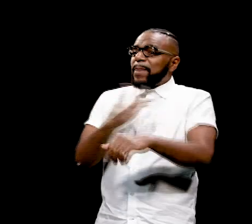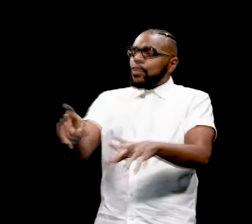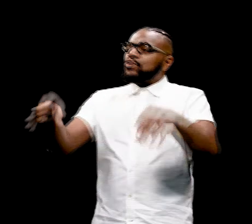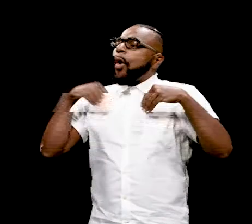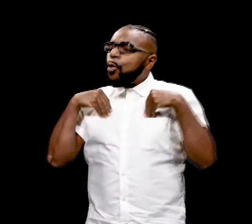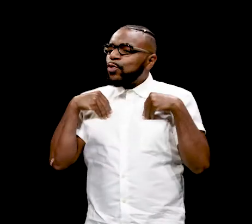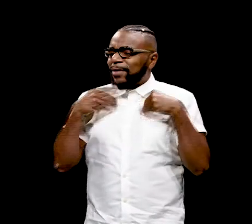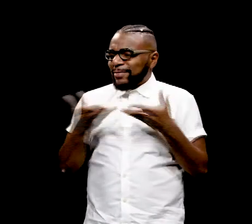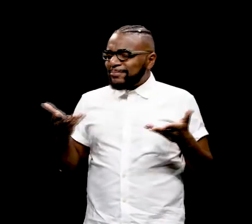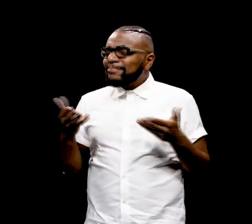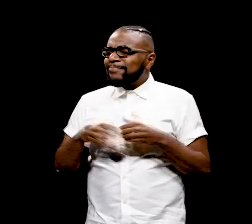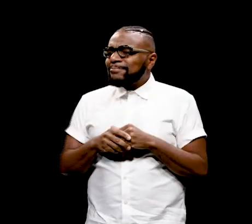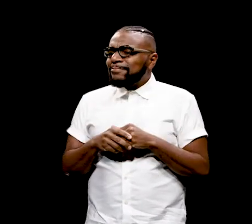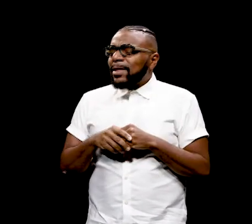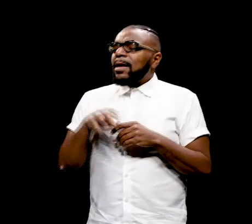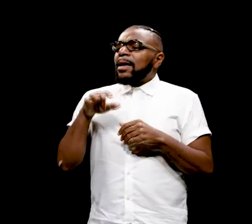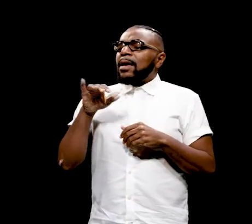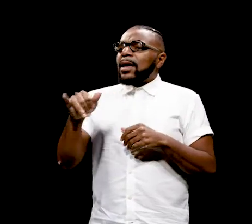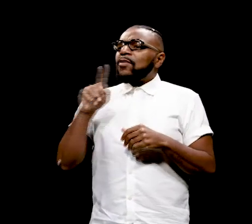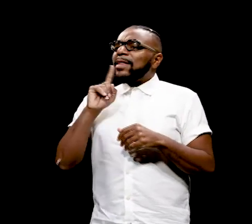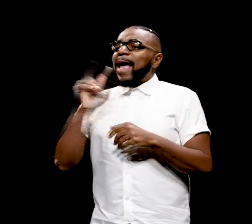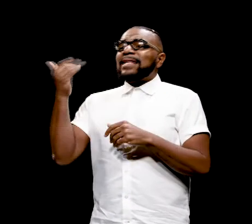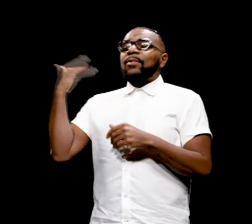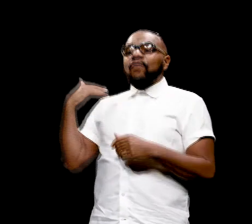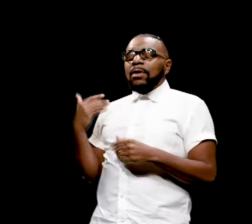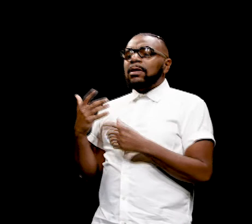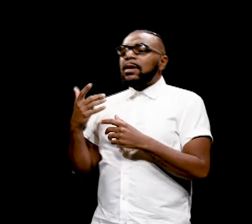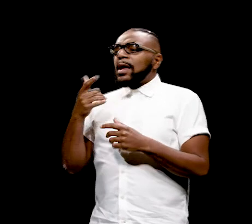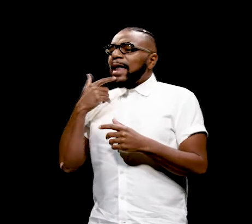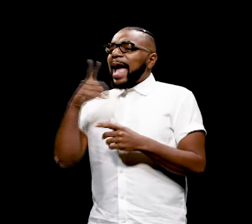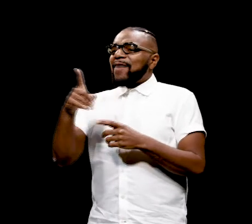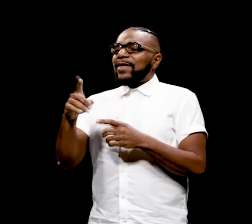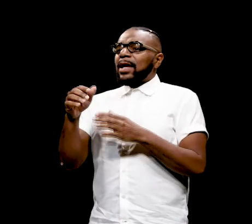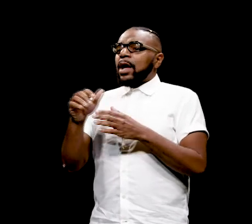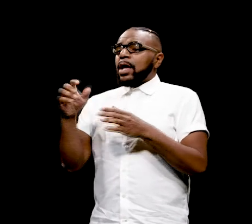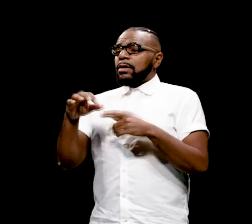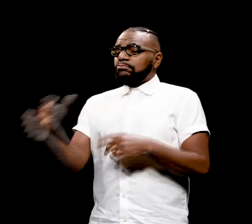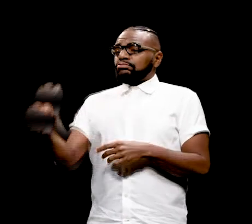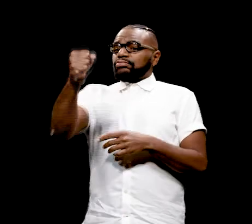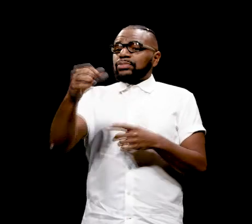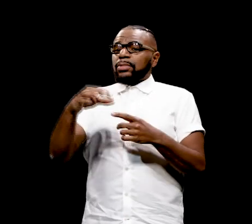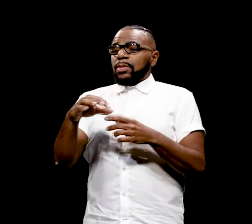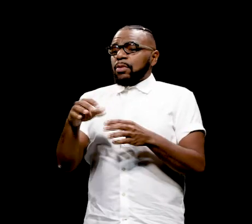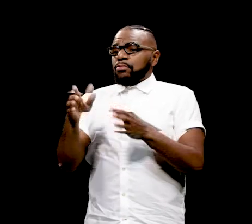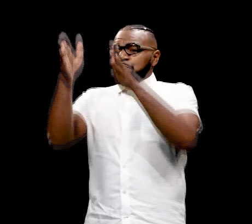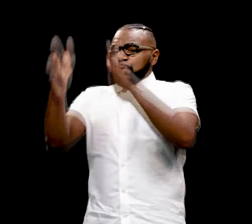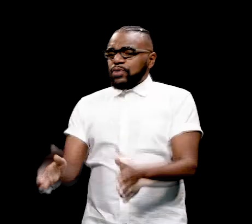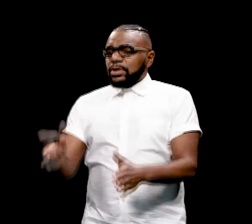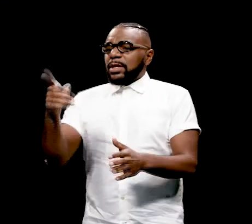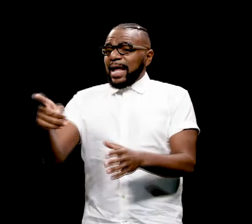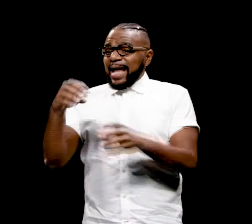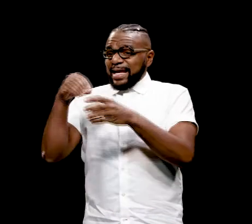I mentioned earlier in this program, that I'm committed to doing is establishing an officer for small business and entrepreneurship right in